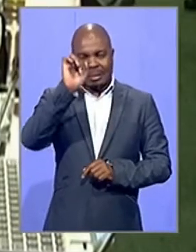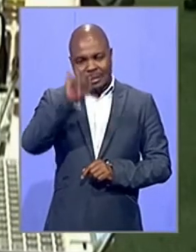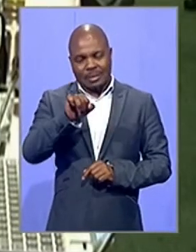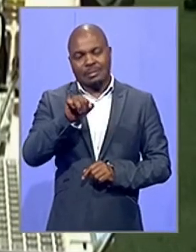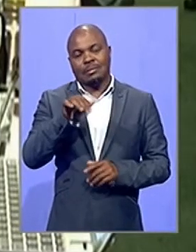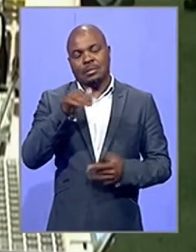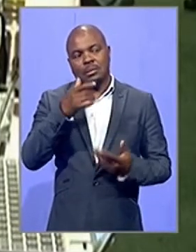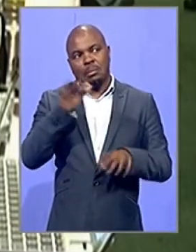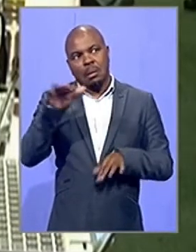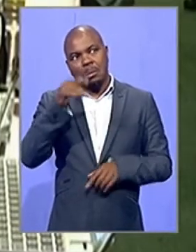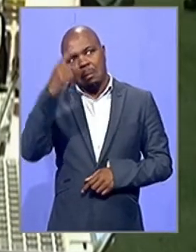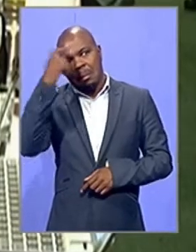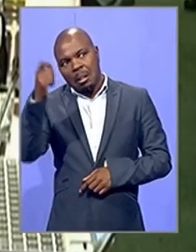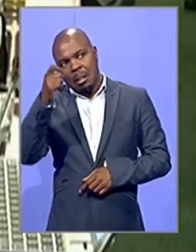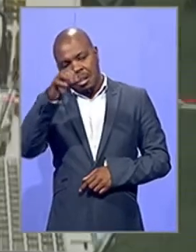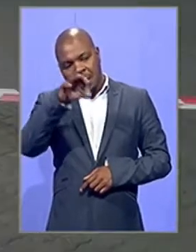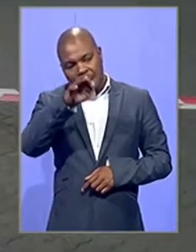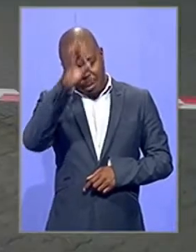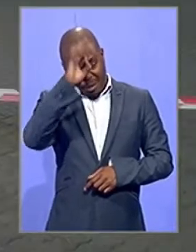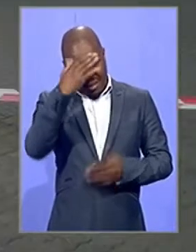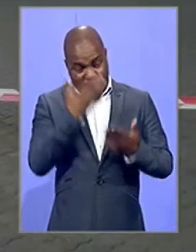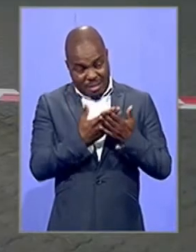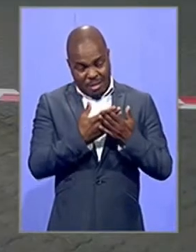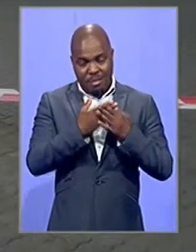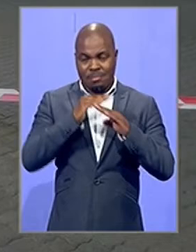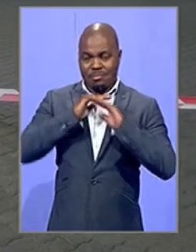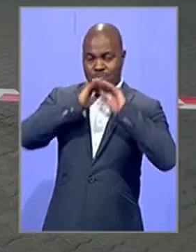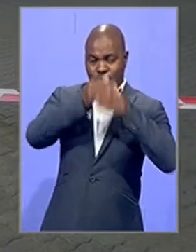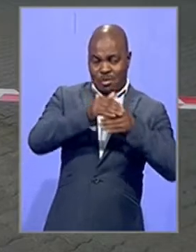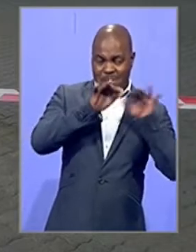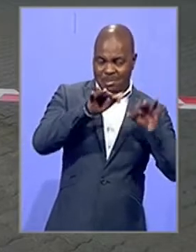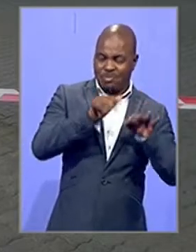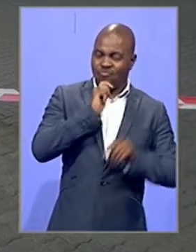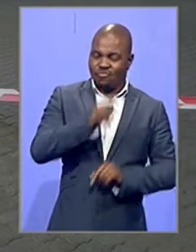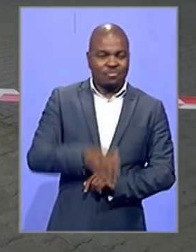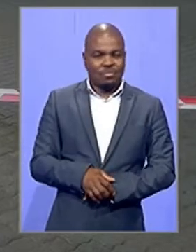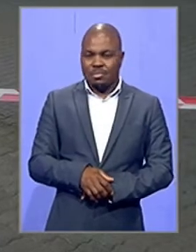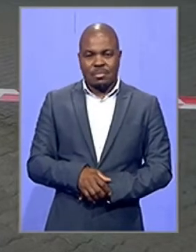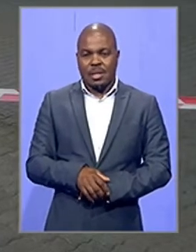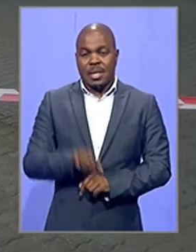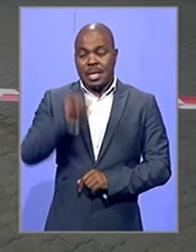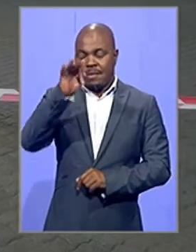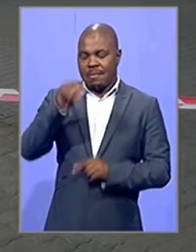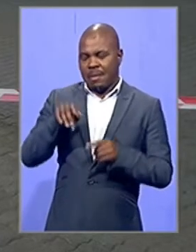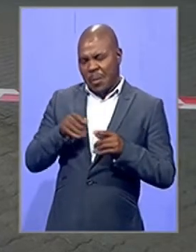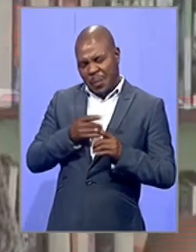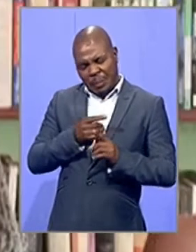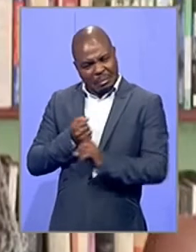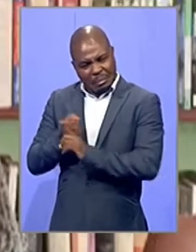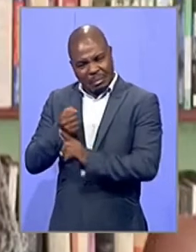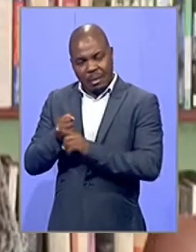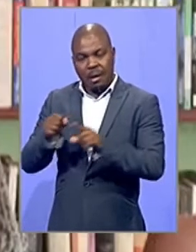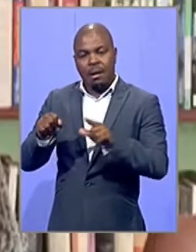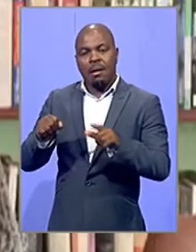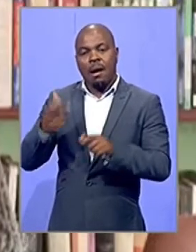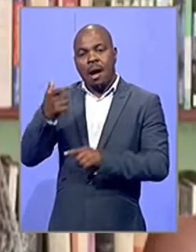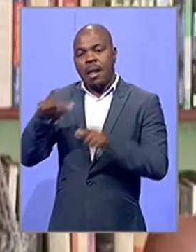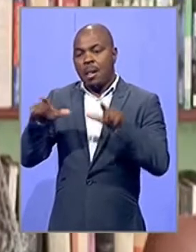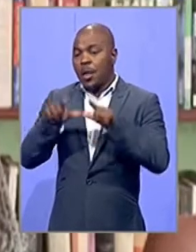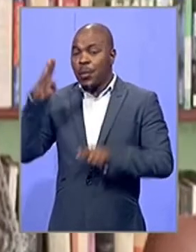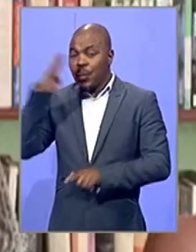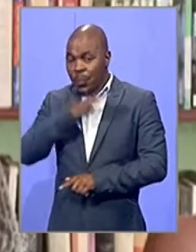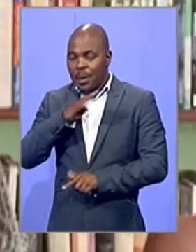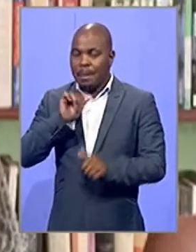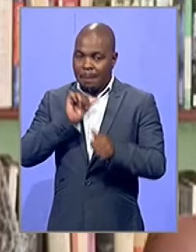gore mapodisi a ka sireletsa baagi. If the war on illegal firearms is going to be won, it's going to start by completing